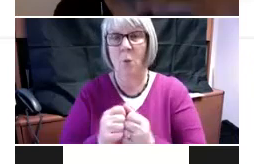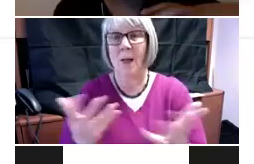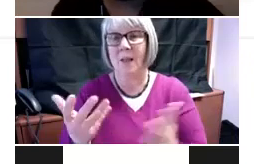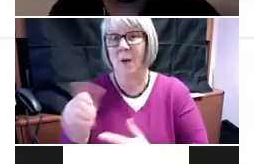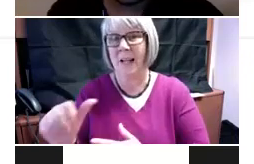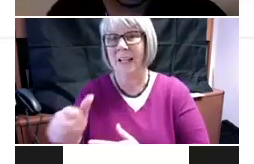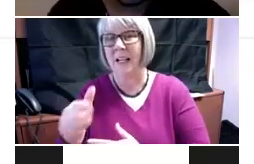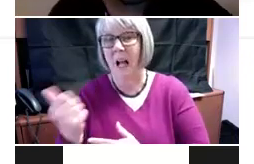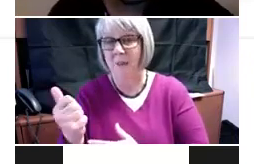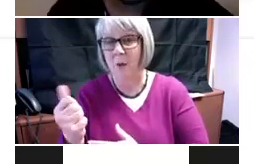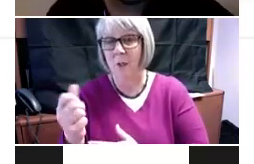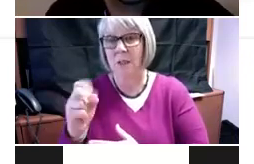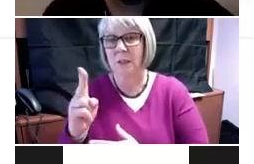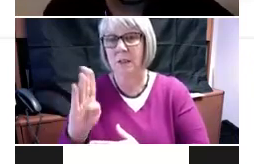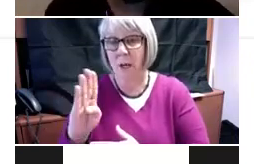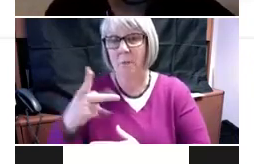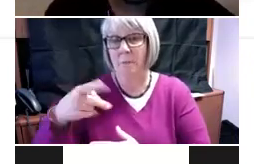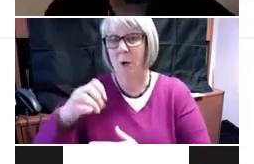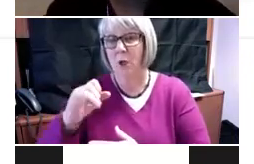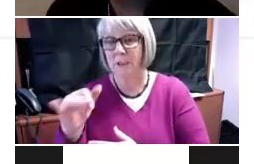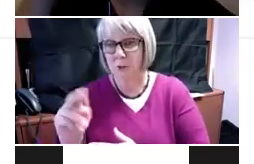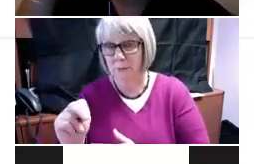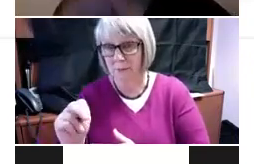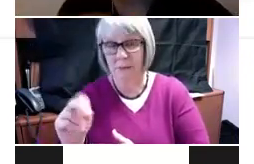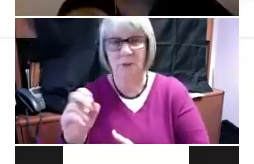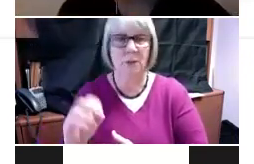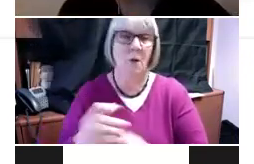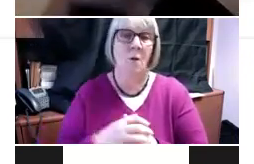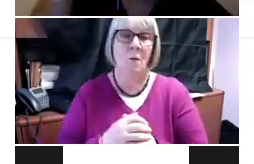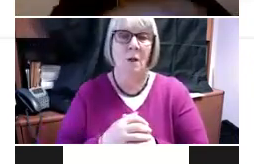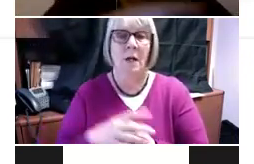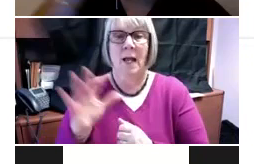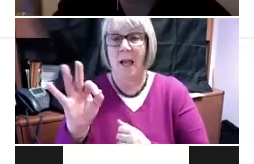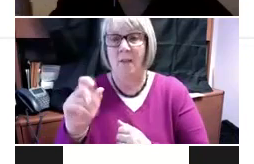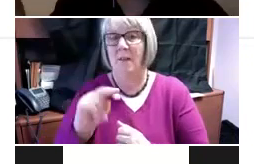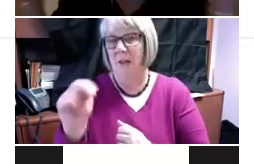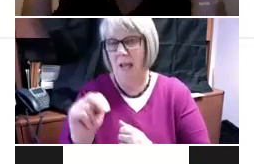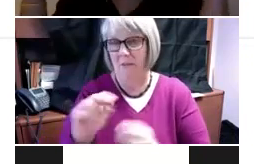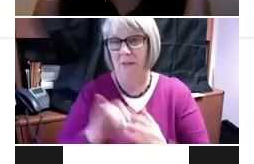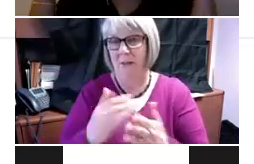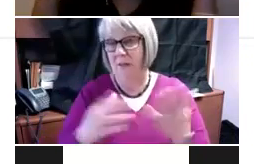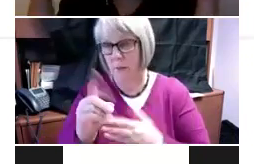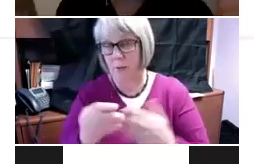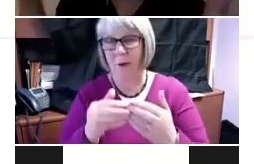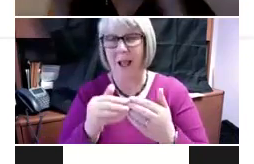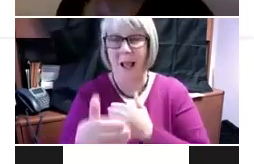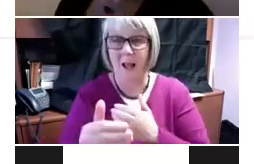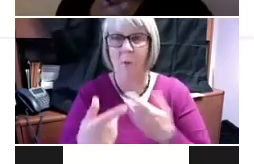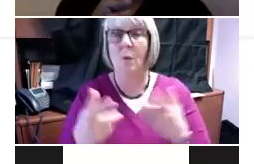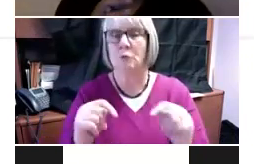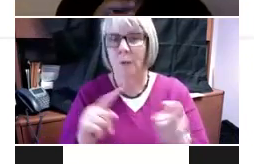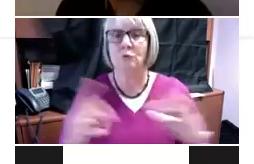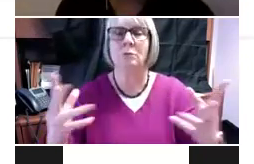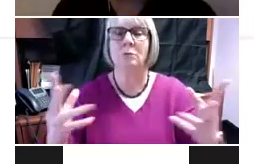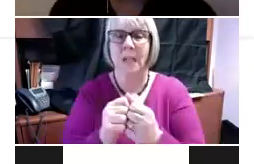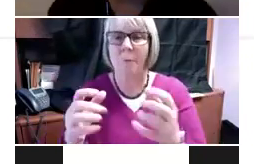other subpartitions. So f of n, that is the thing that we do after we have, when we are trying to combine